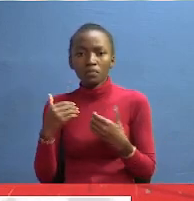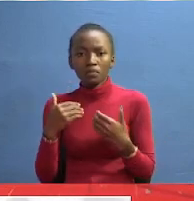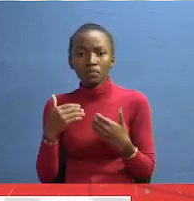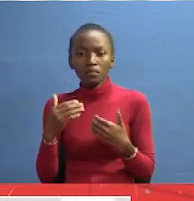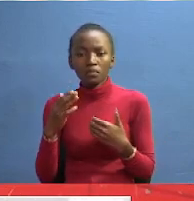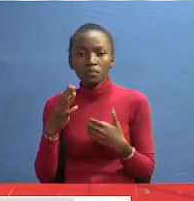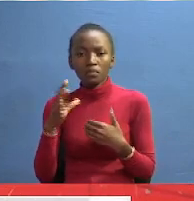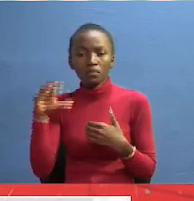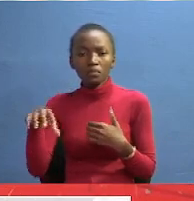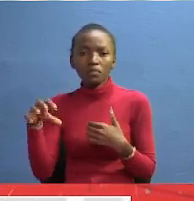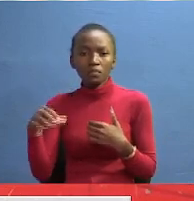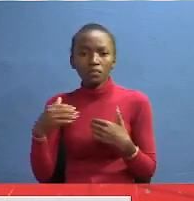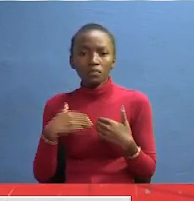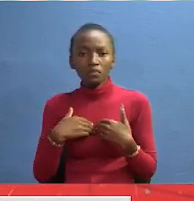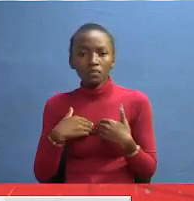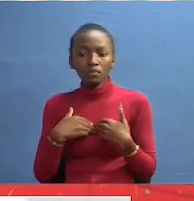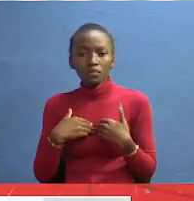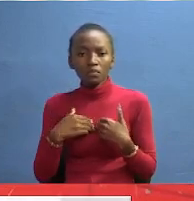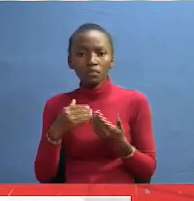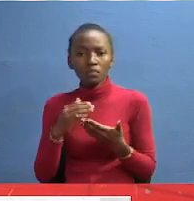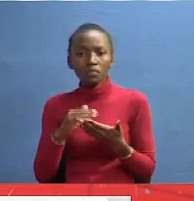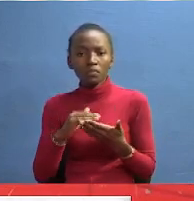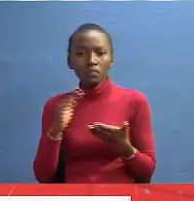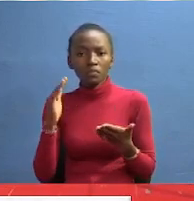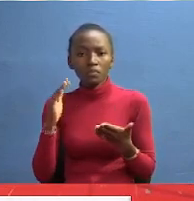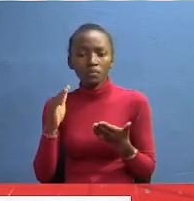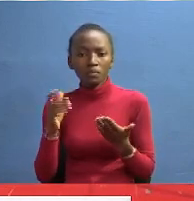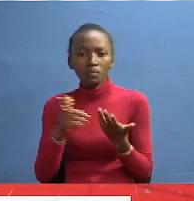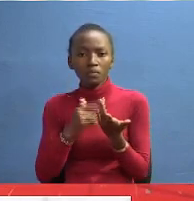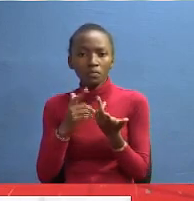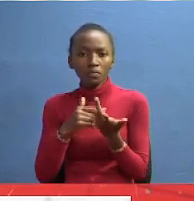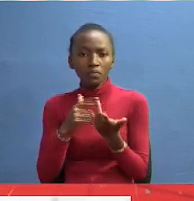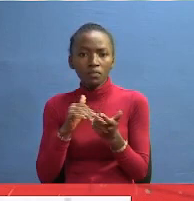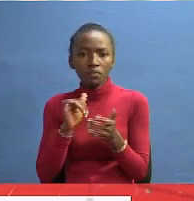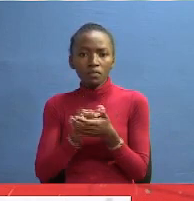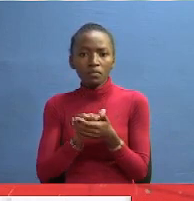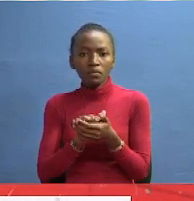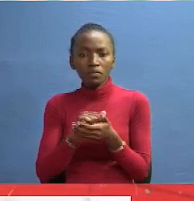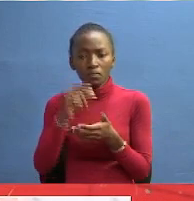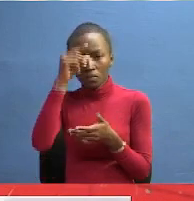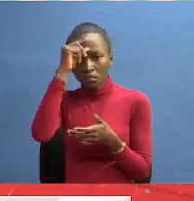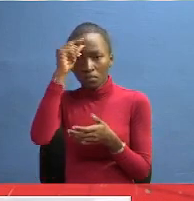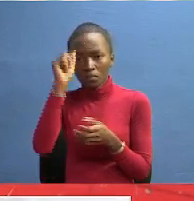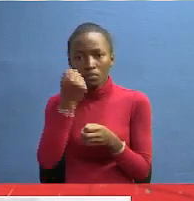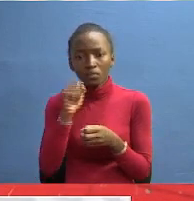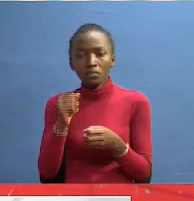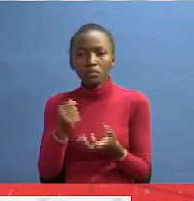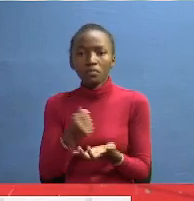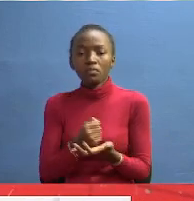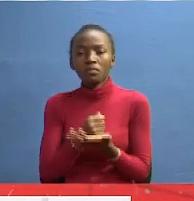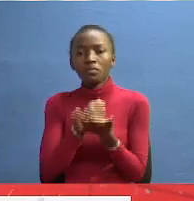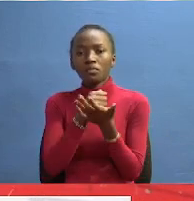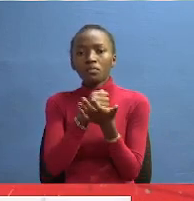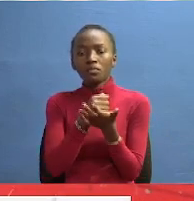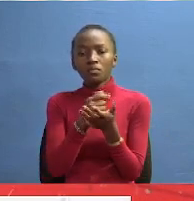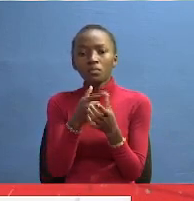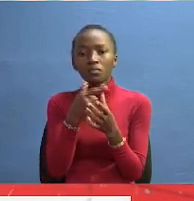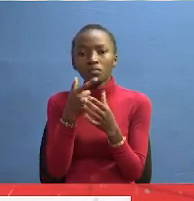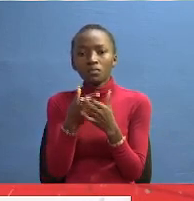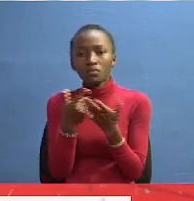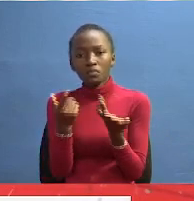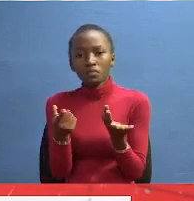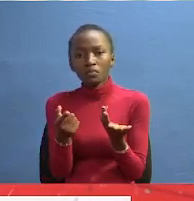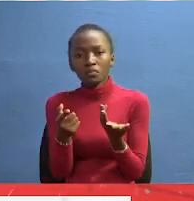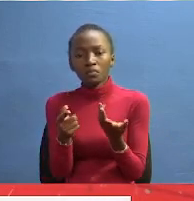militancy, courtesy of the population, which, of course, the government has not been able to deal with. Then we have the fourth problem, which